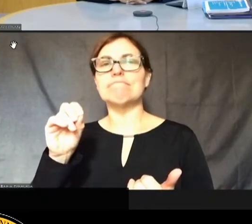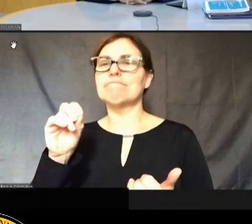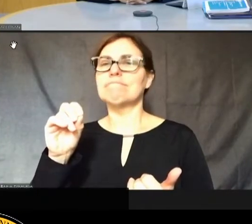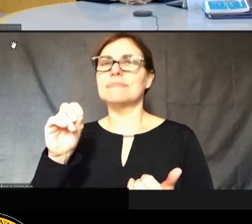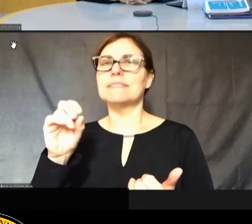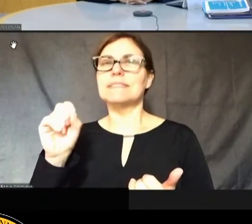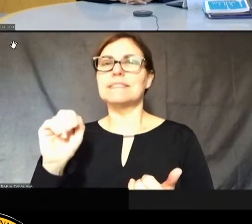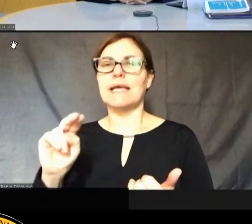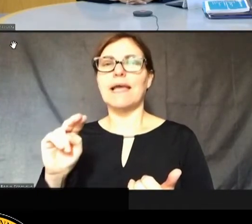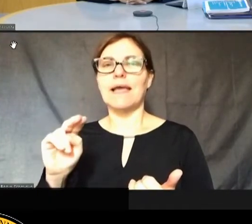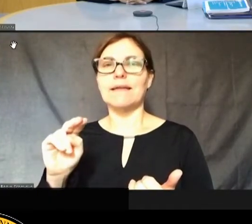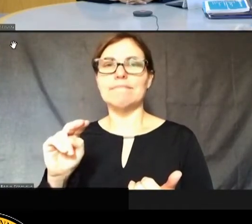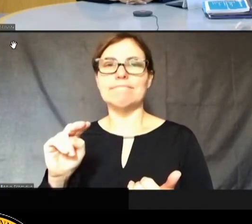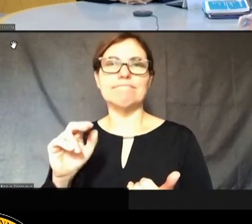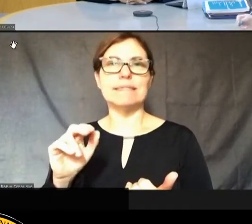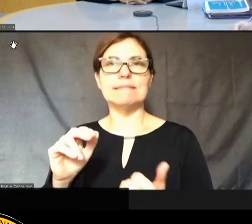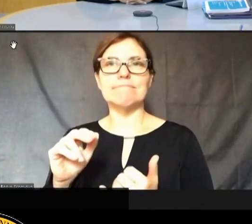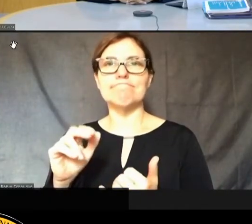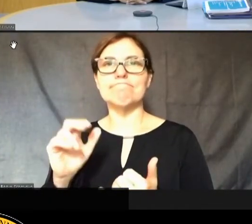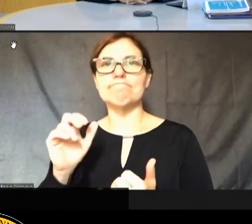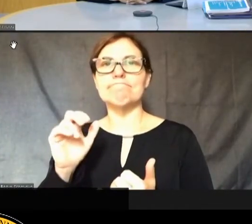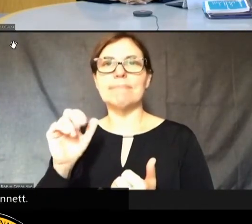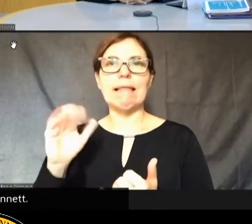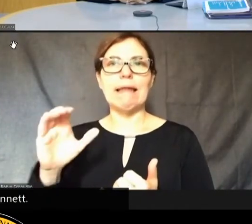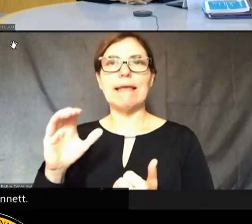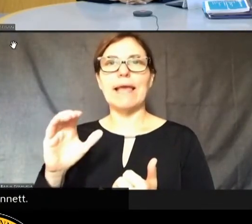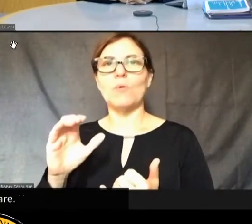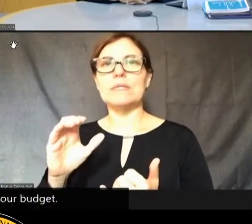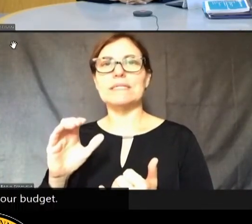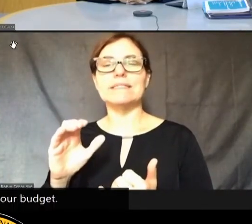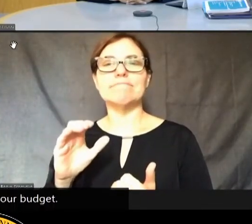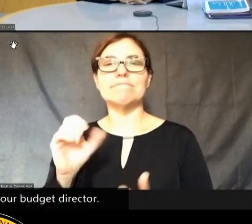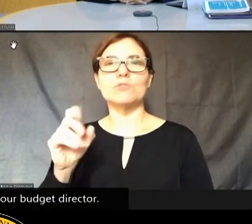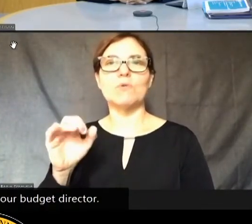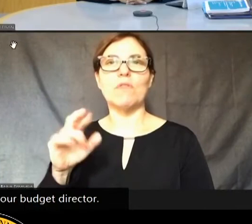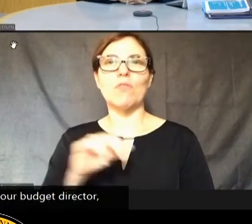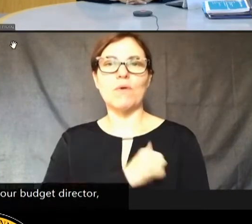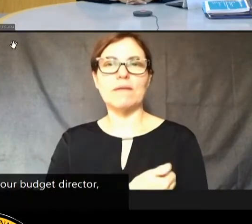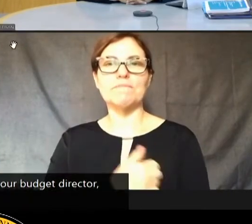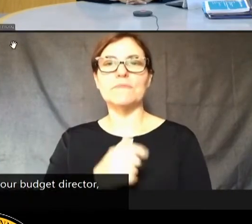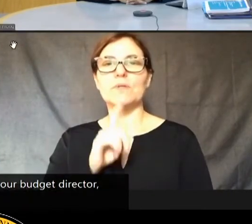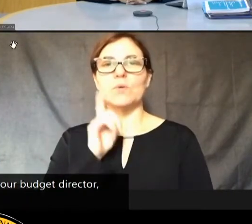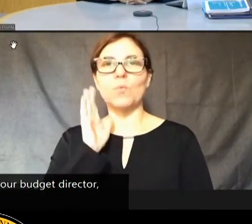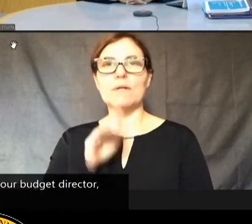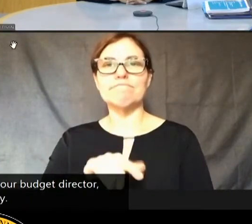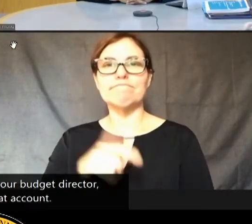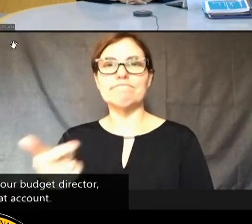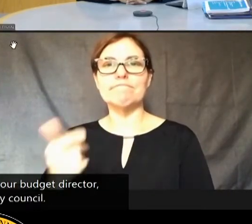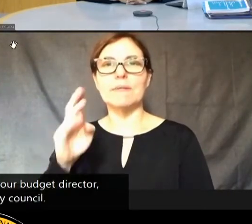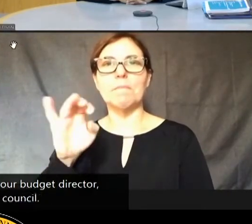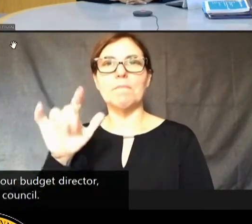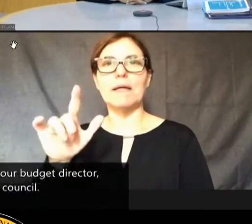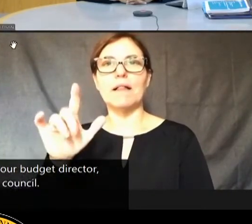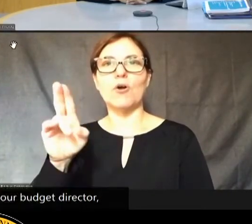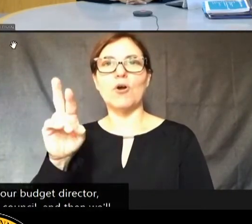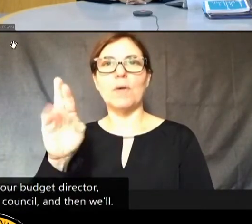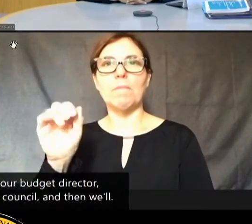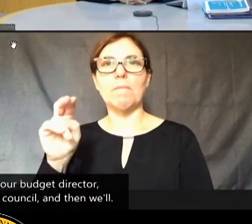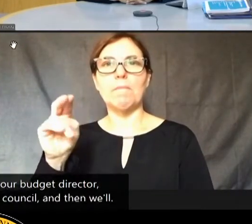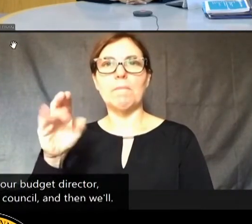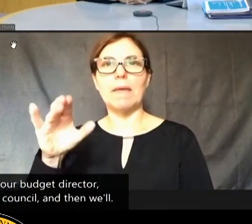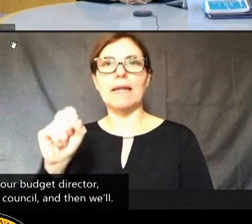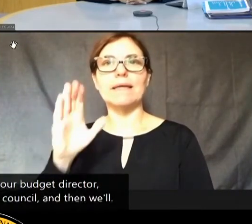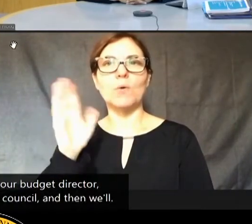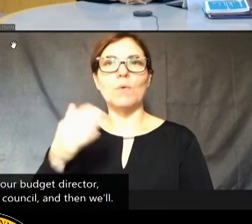will hand it off to Bill Urbanek, our budget director. He'll give us a summary for City Council, and then we'll hear from